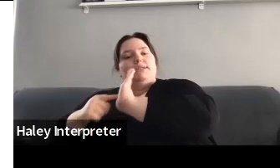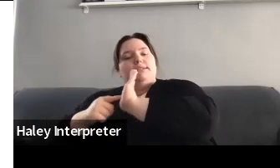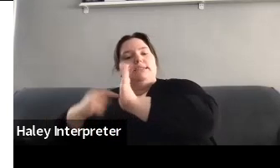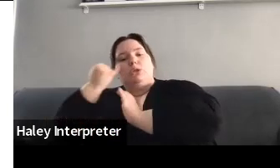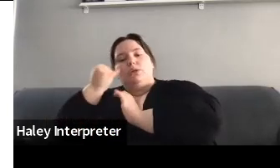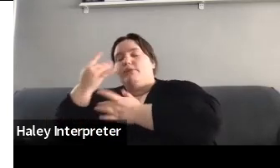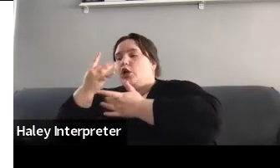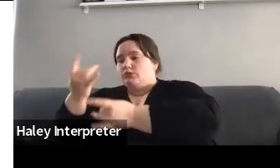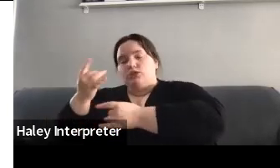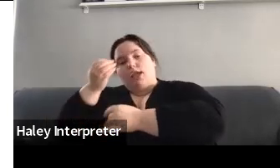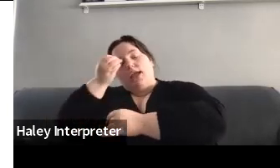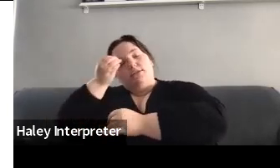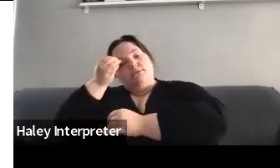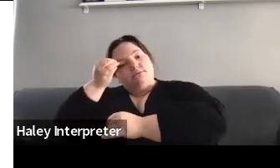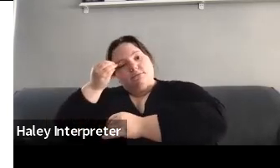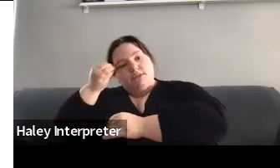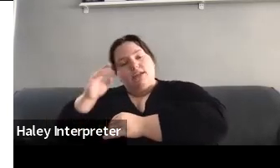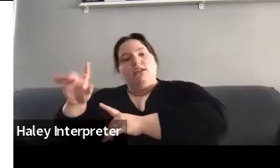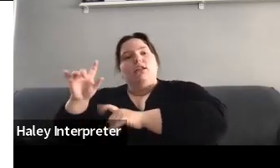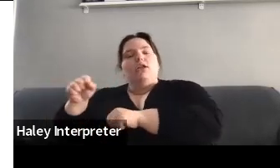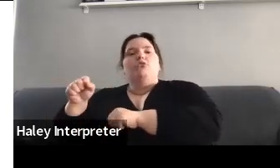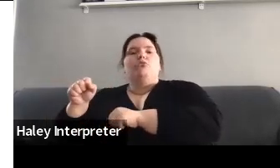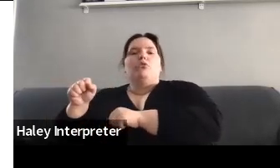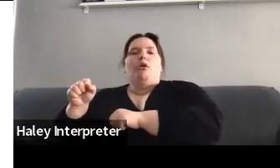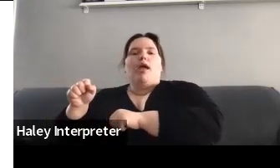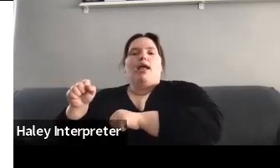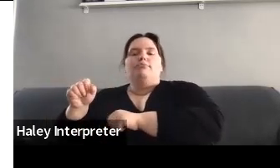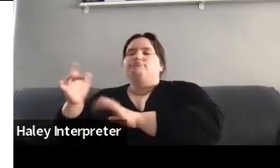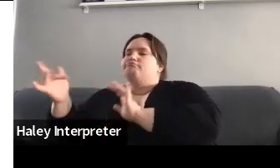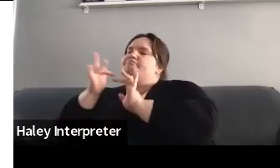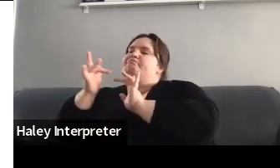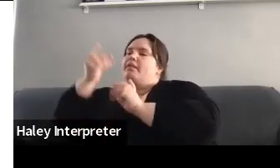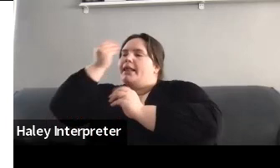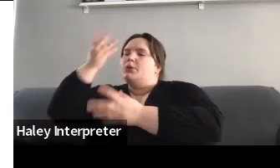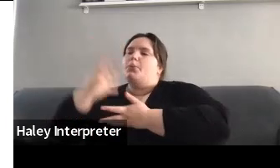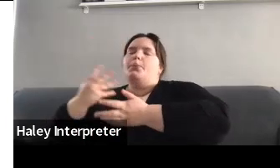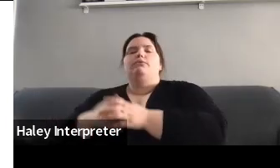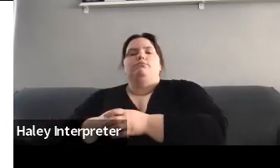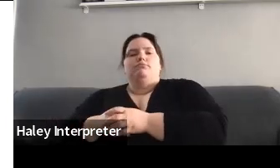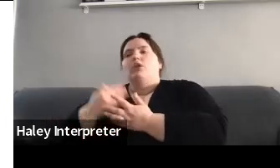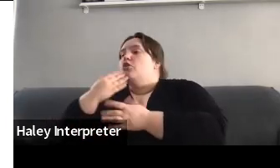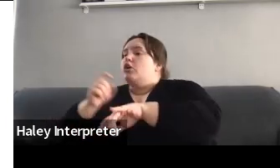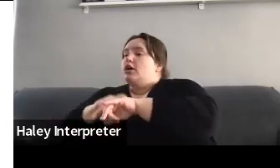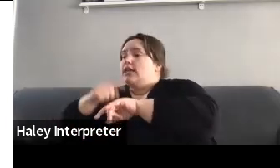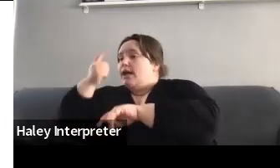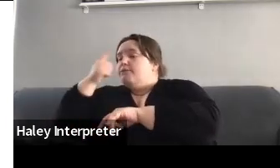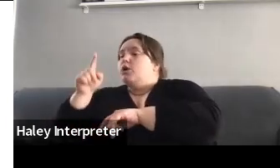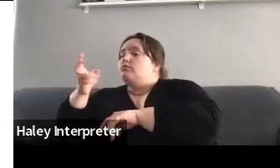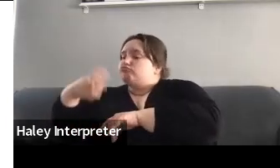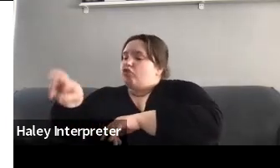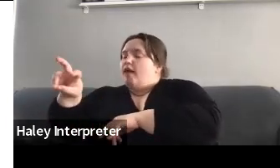in that, you can reach out to us and just let us know a good time for us to come out